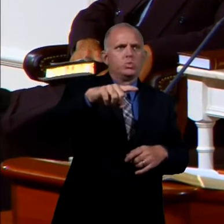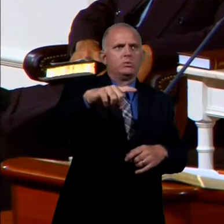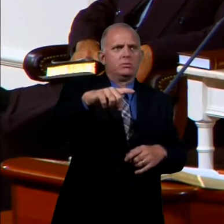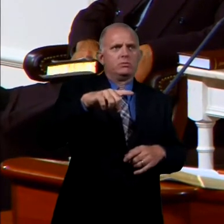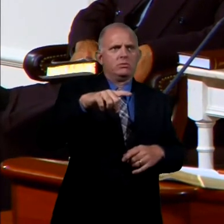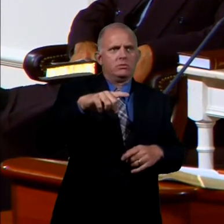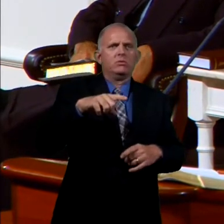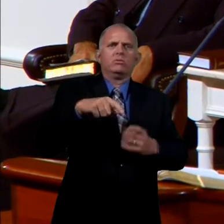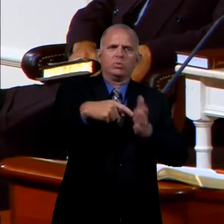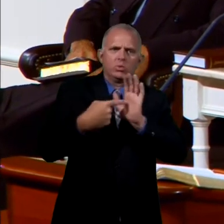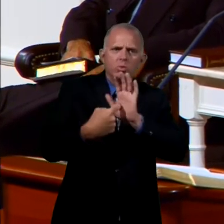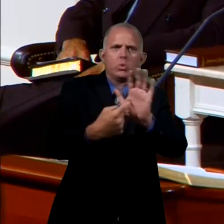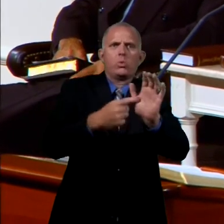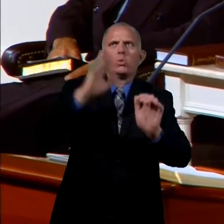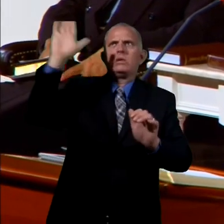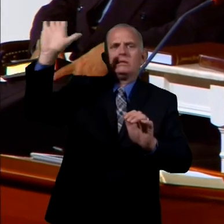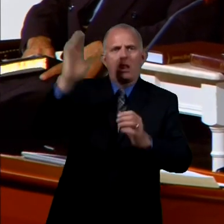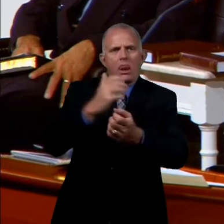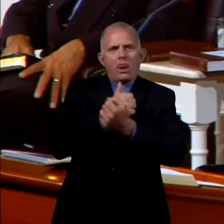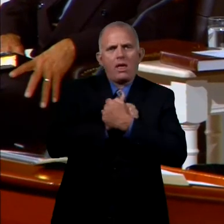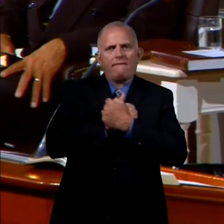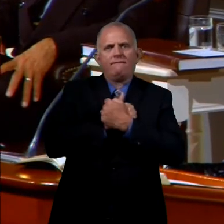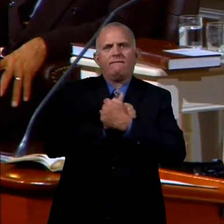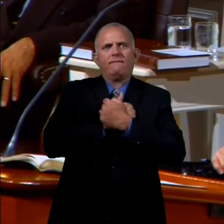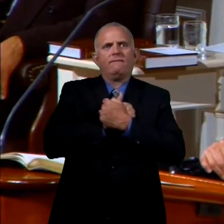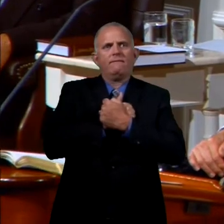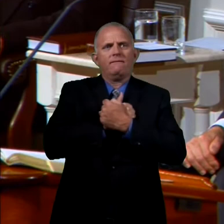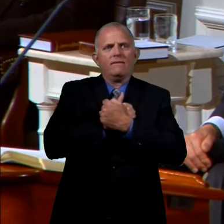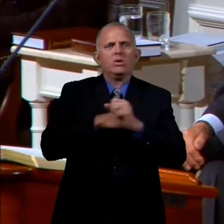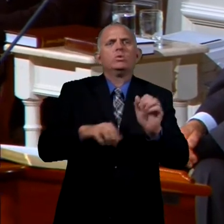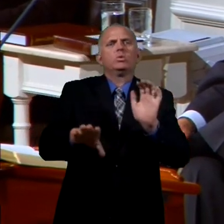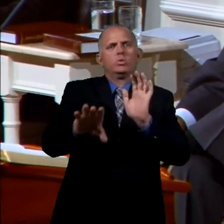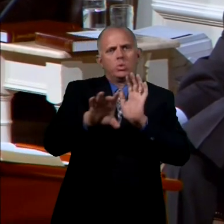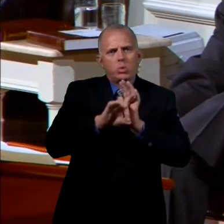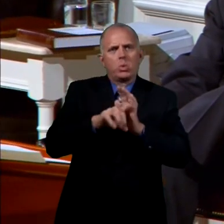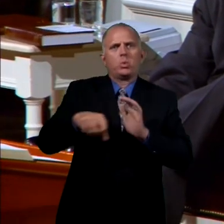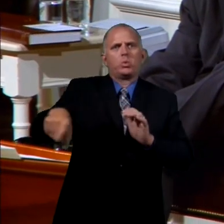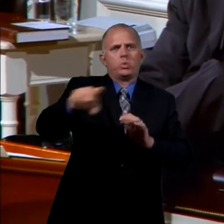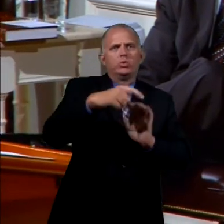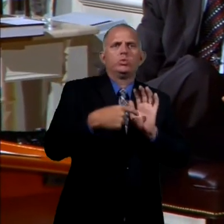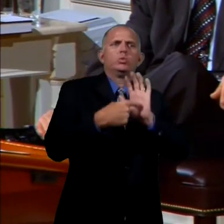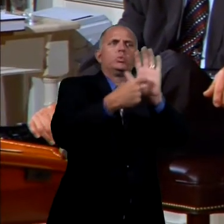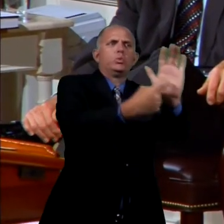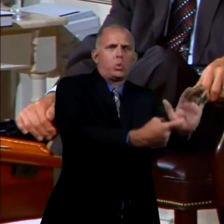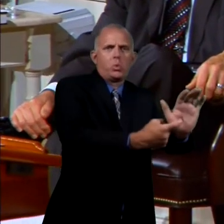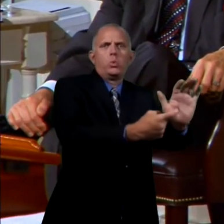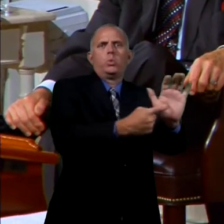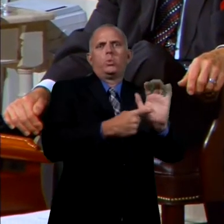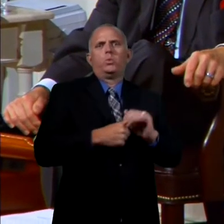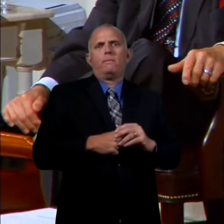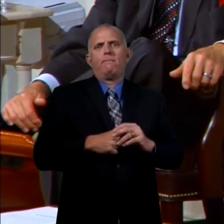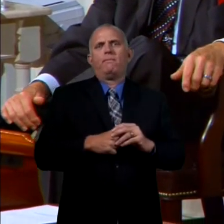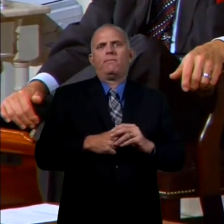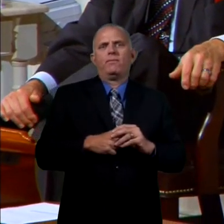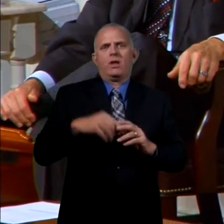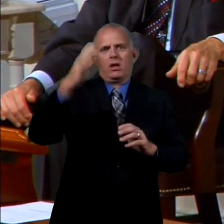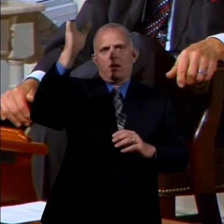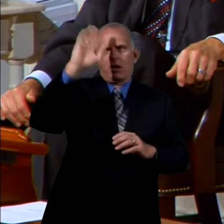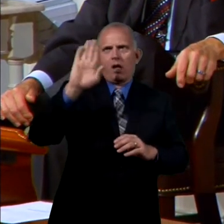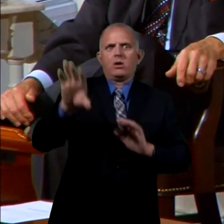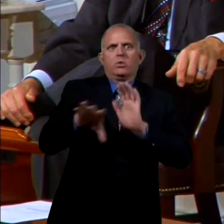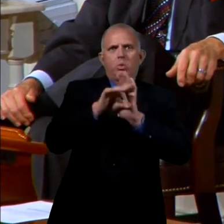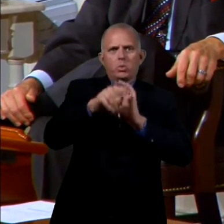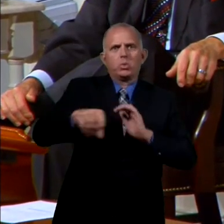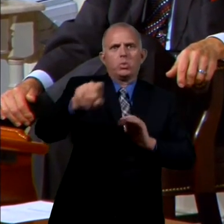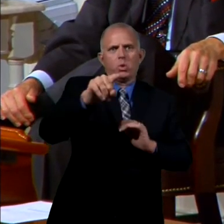to show his love to them. And he chose you to say, you know what? I pick you. That person needs to